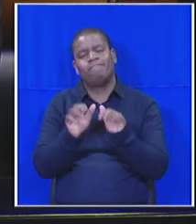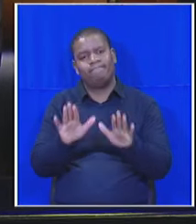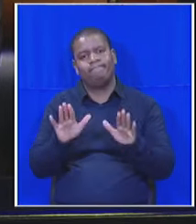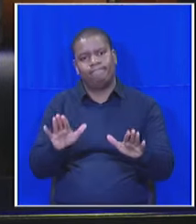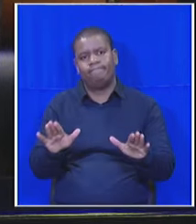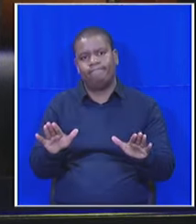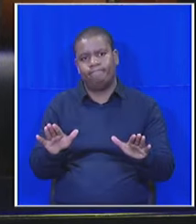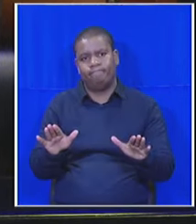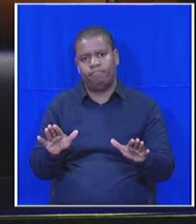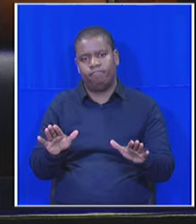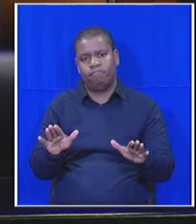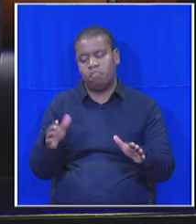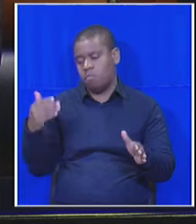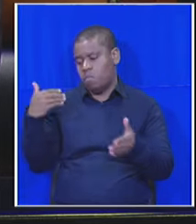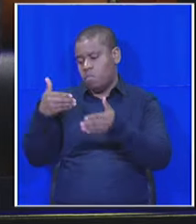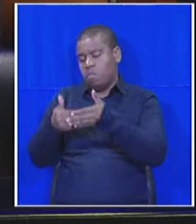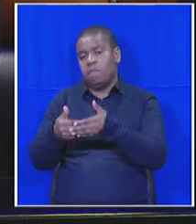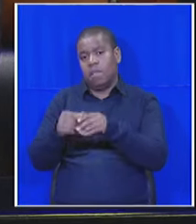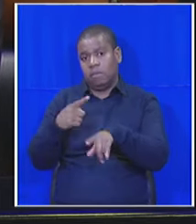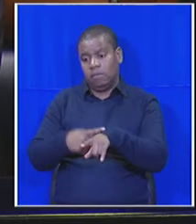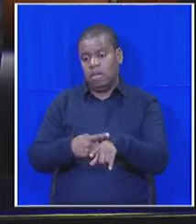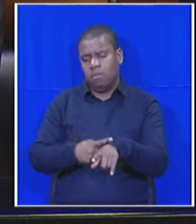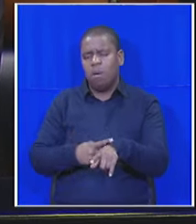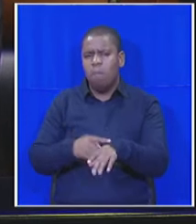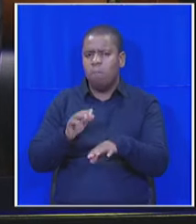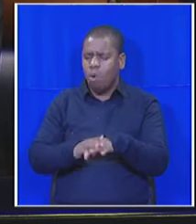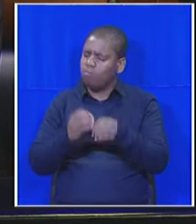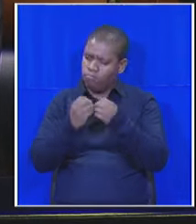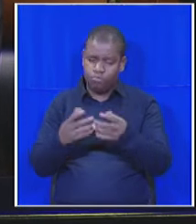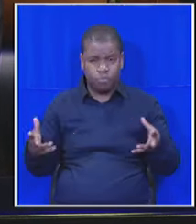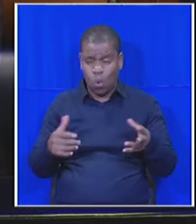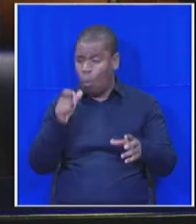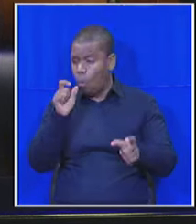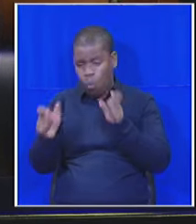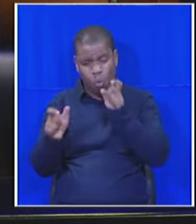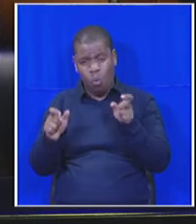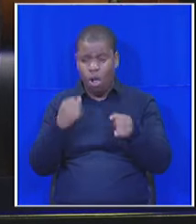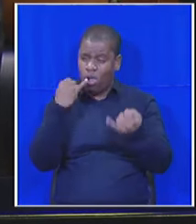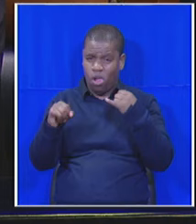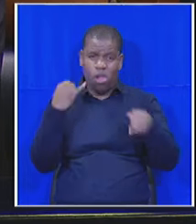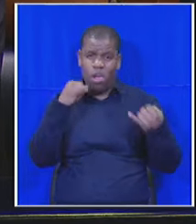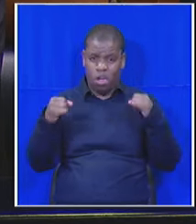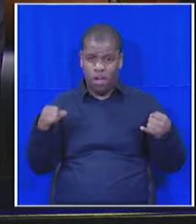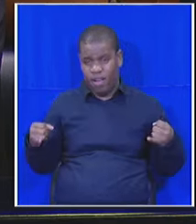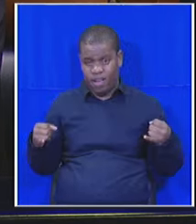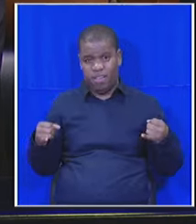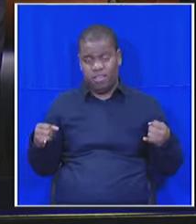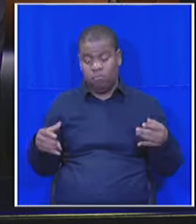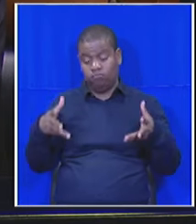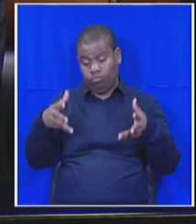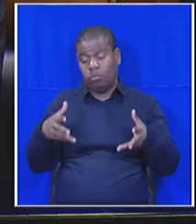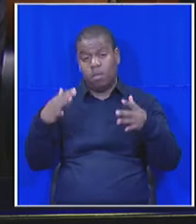members, over the last period of time, there has been a number of words that has been used in